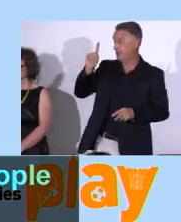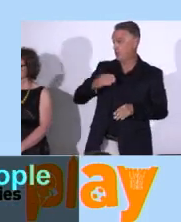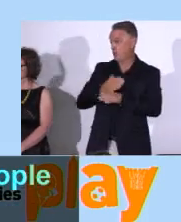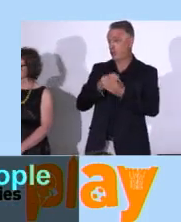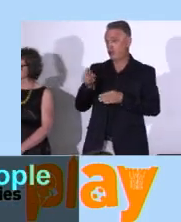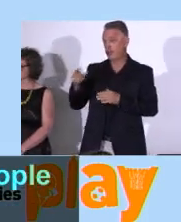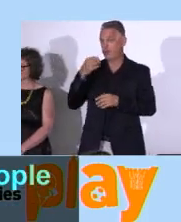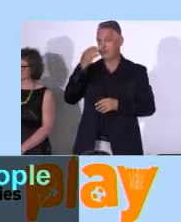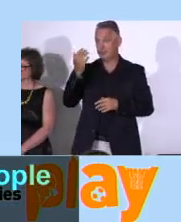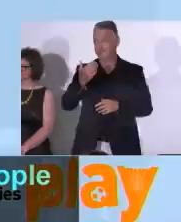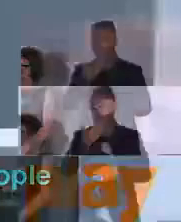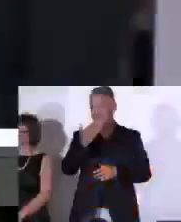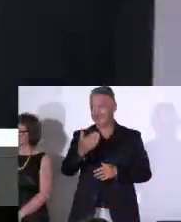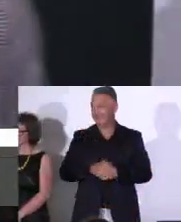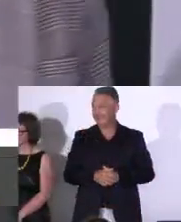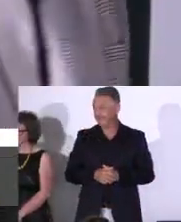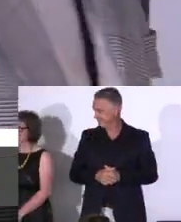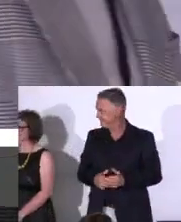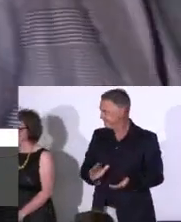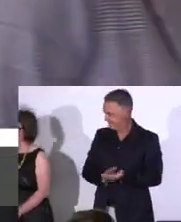the future. Thanks a lot.